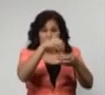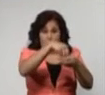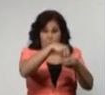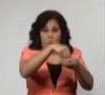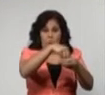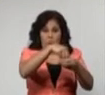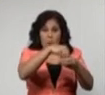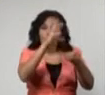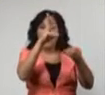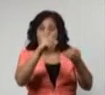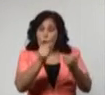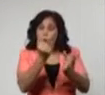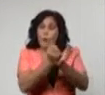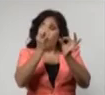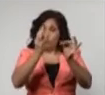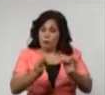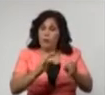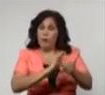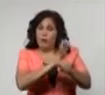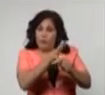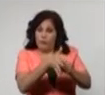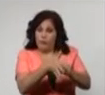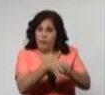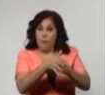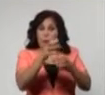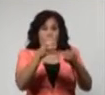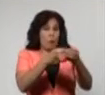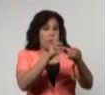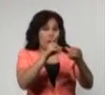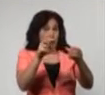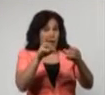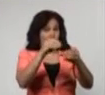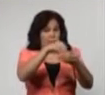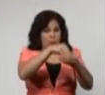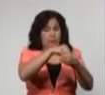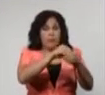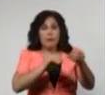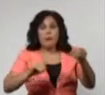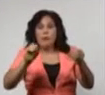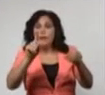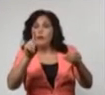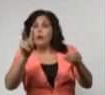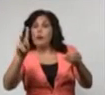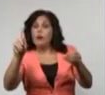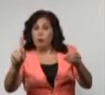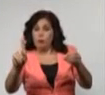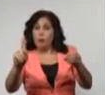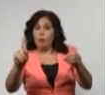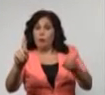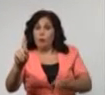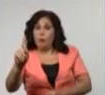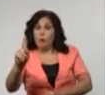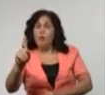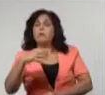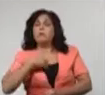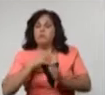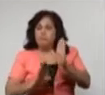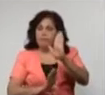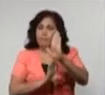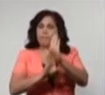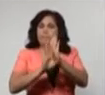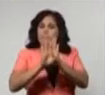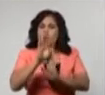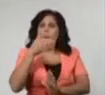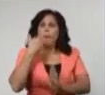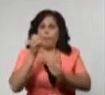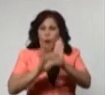critical condition, doctors reported that she is hemodynamically stable.